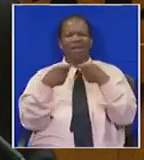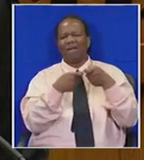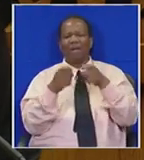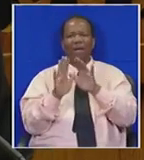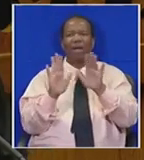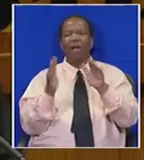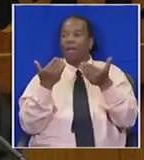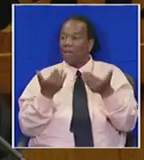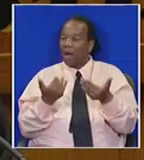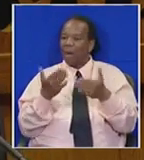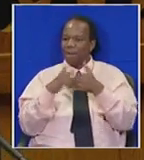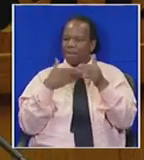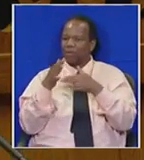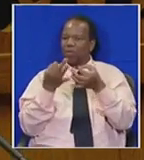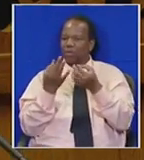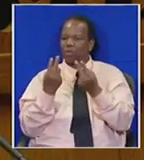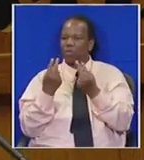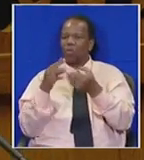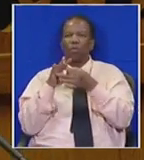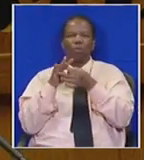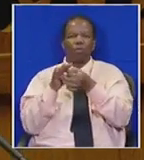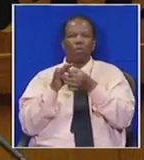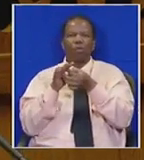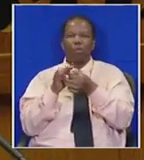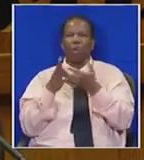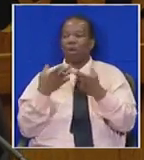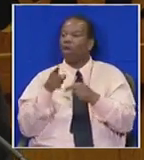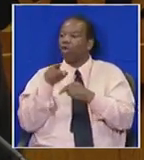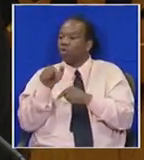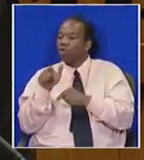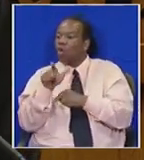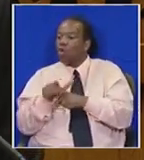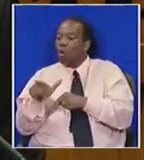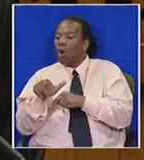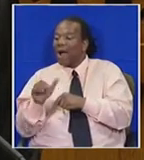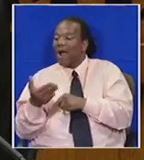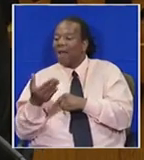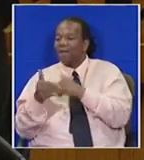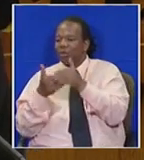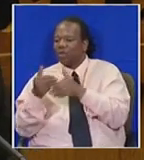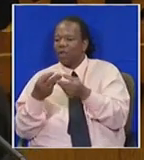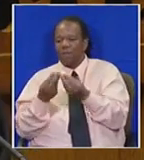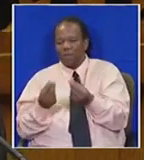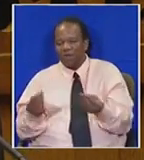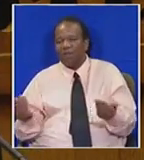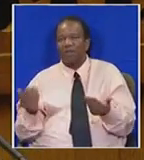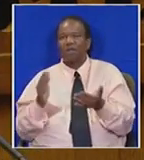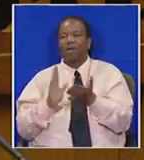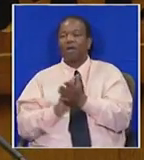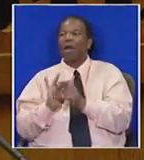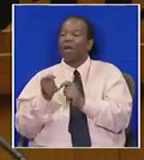new cooperation that focuses on greater local processing of minerals, deeper transformation of the